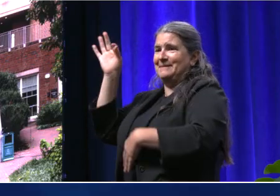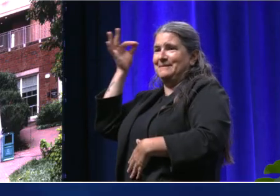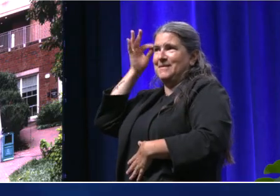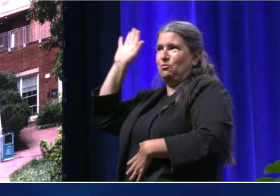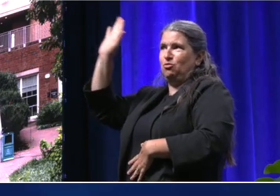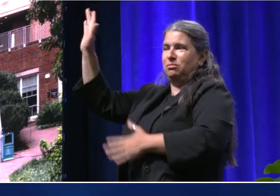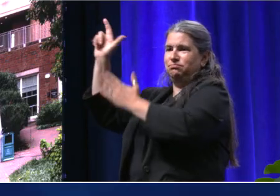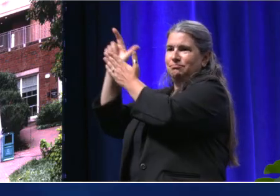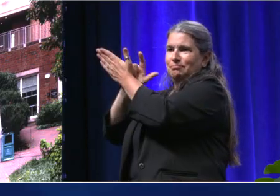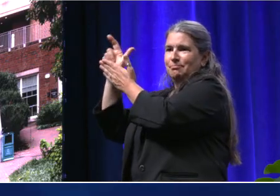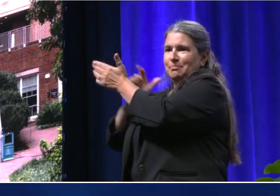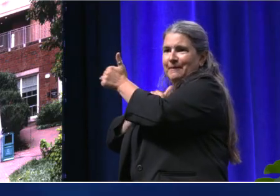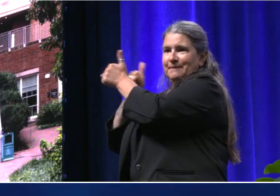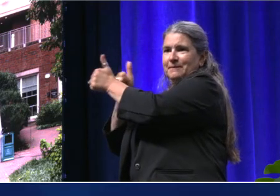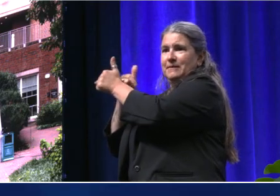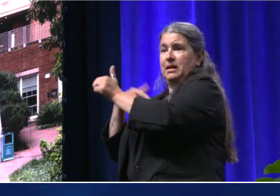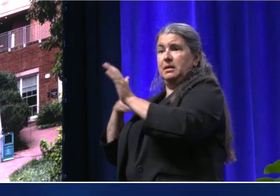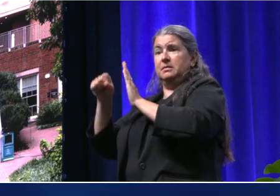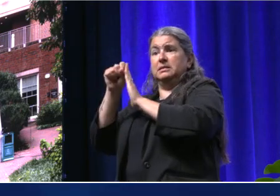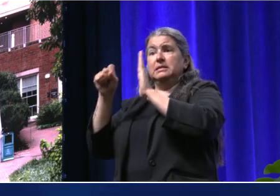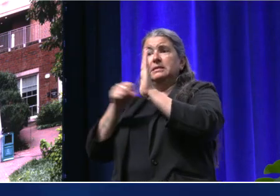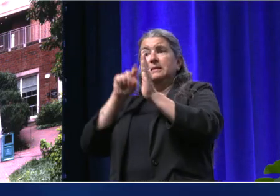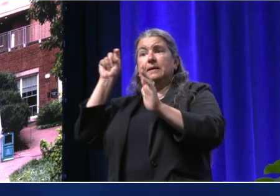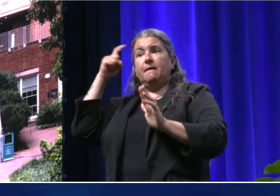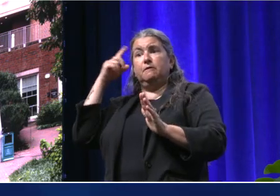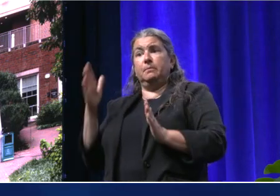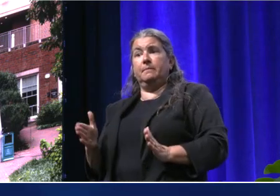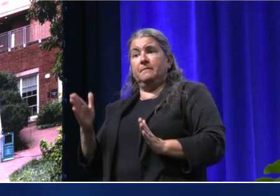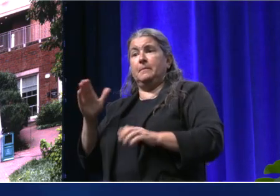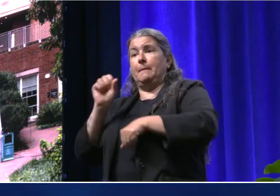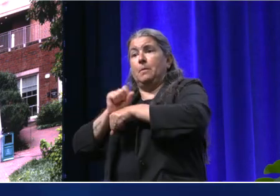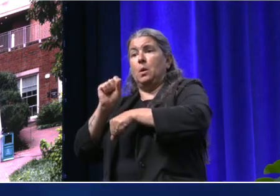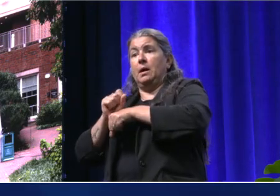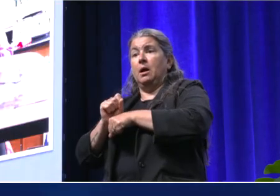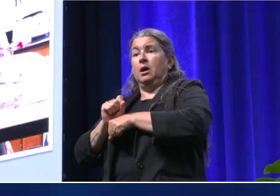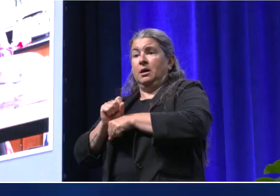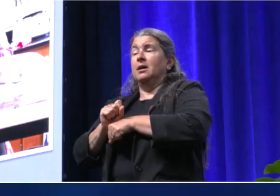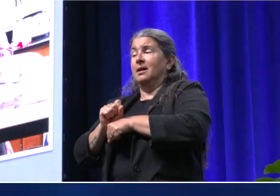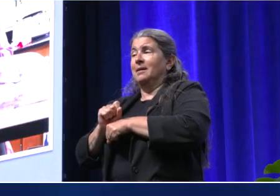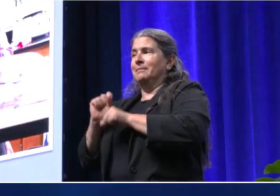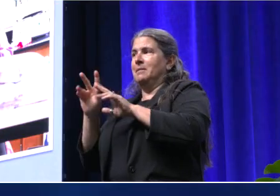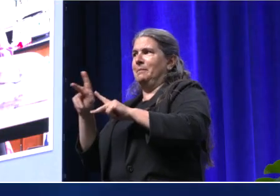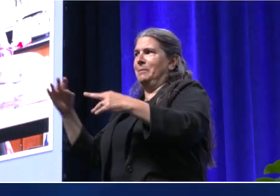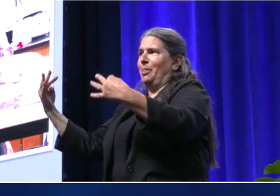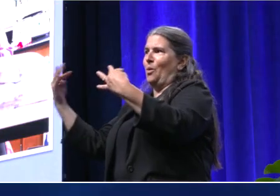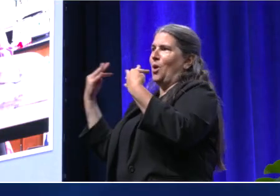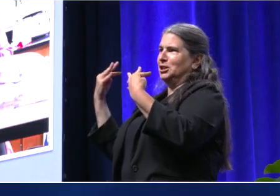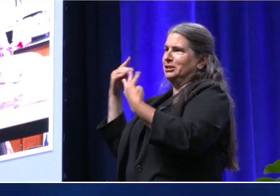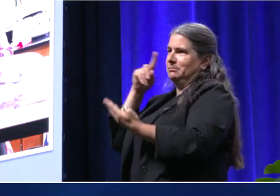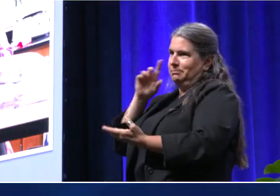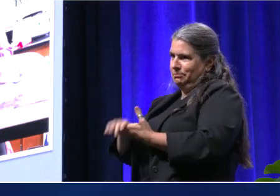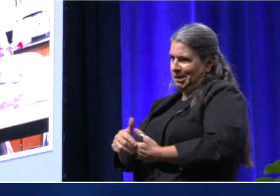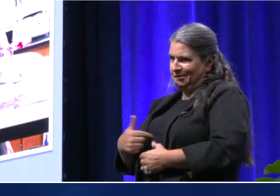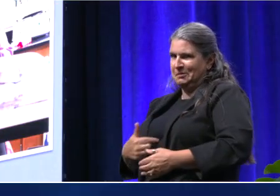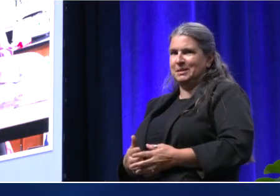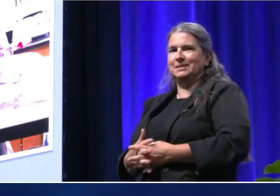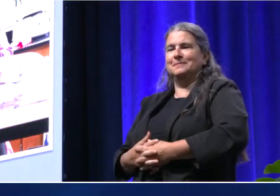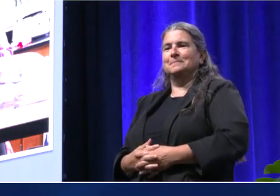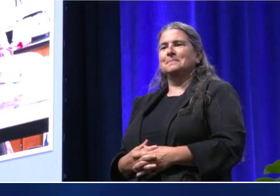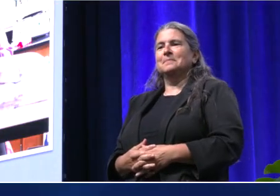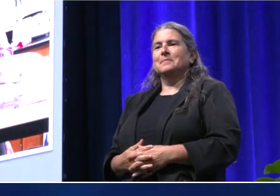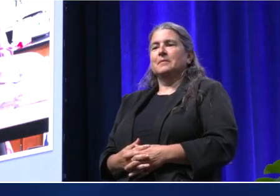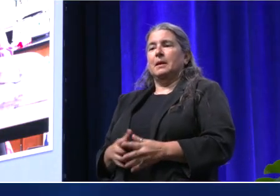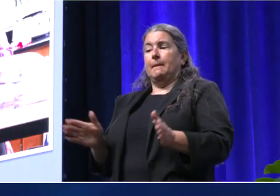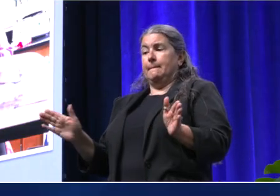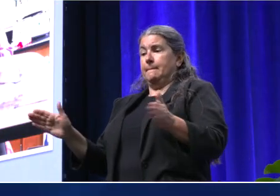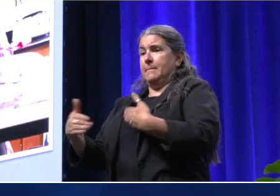state government employee. Believe me, we have a lot of people looking over our shoulders. When the packages arrive, we record the